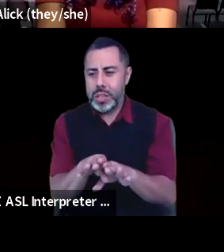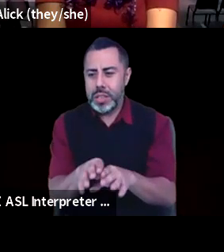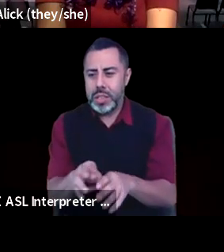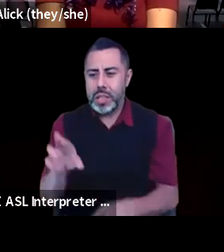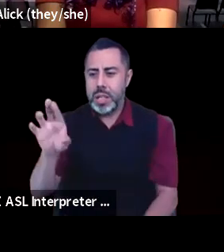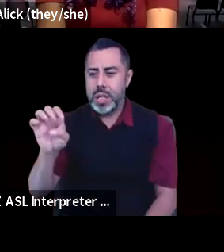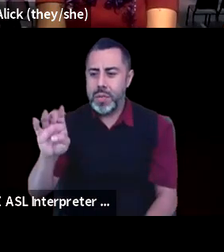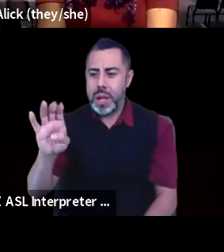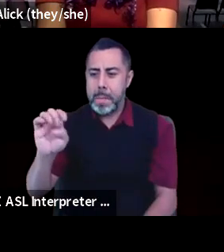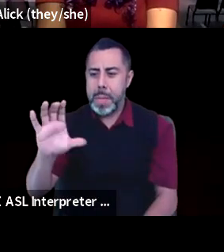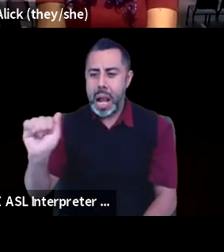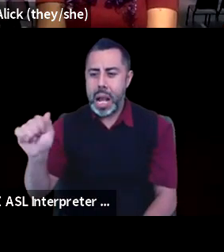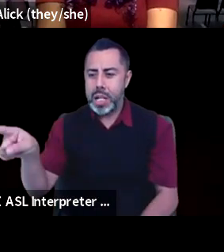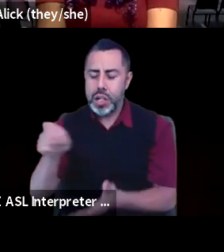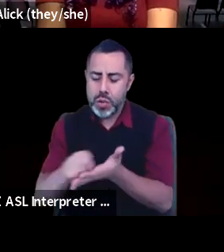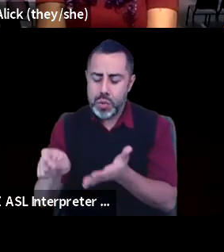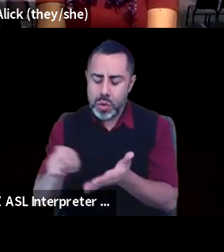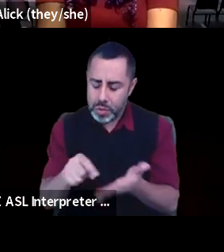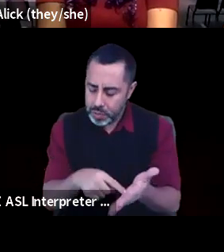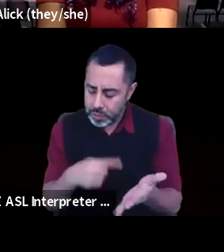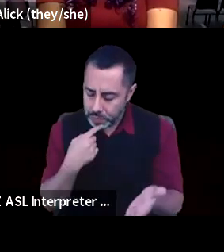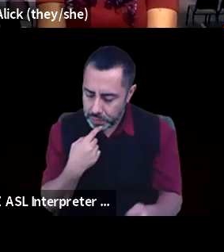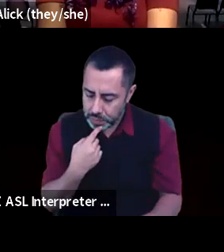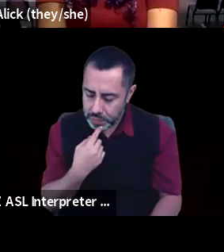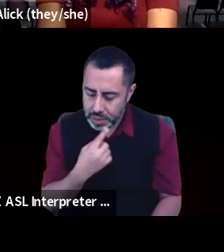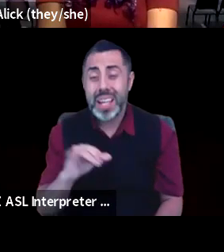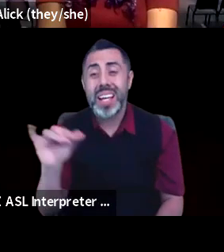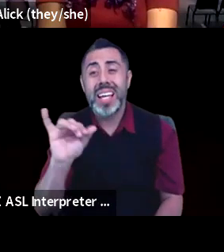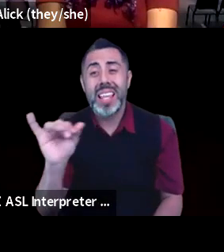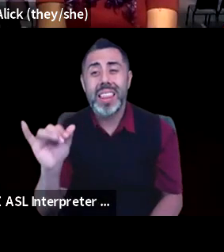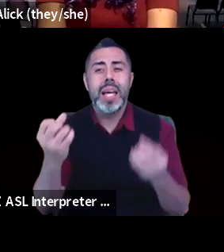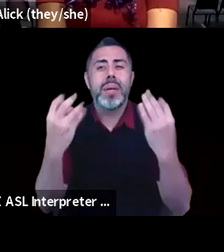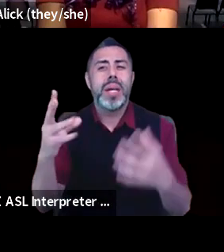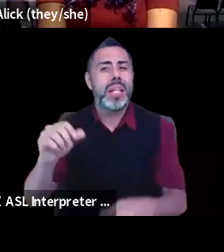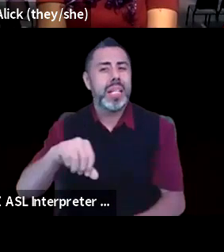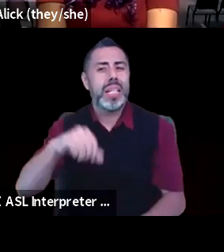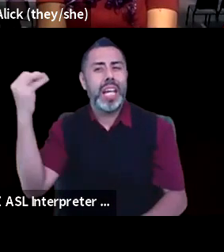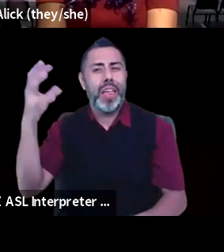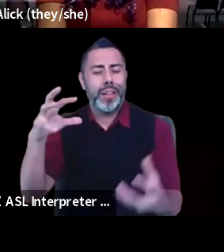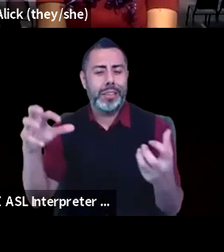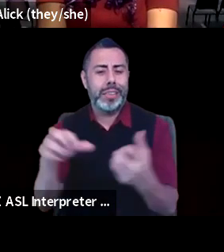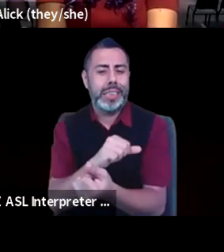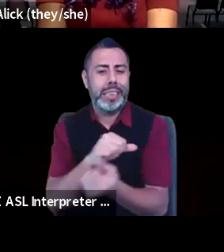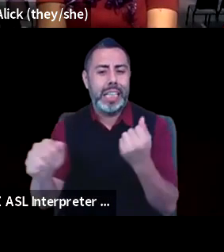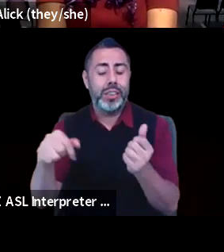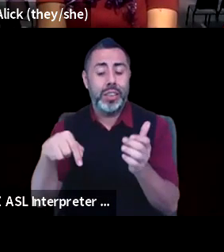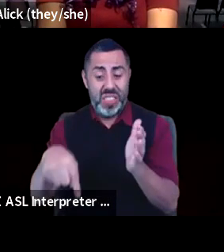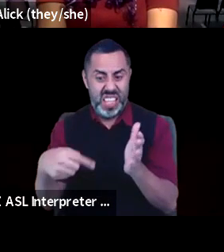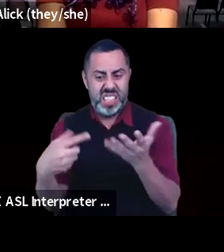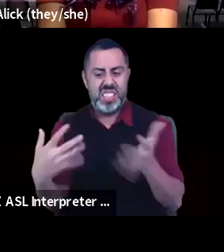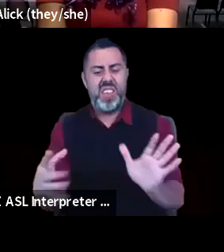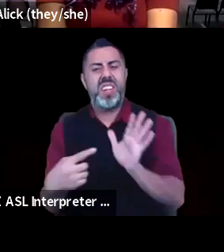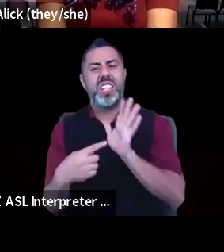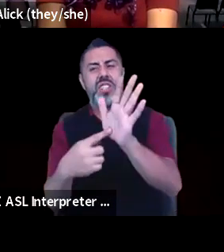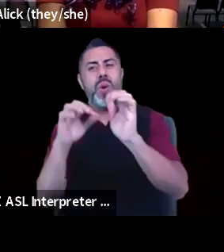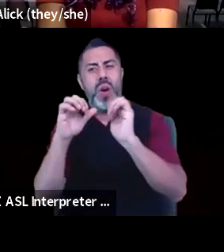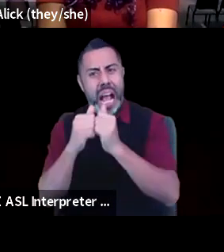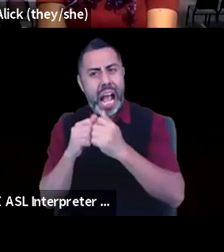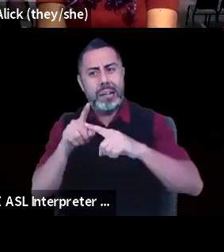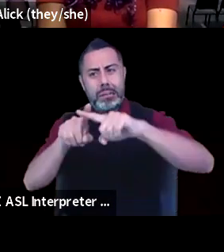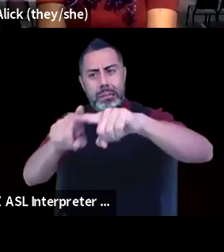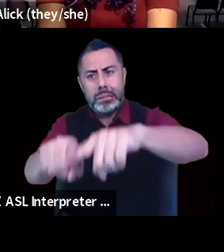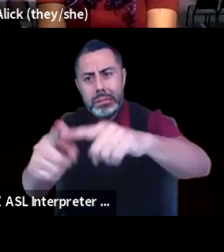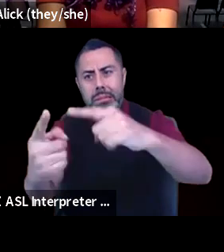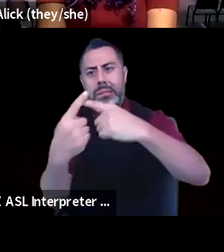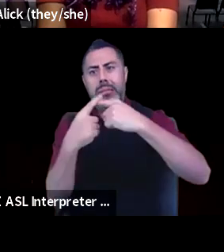Rebecca wrote, but like so many other disasters, this one has revealed how interconnected we are, how much we depend on the